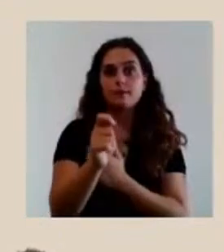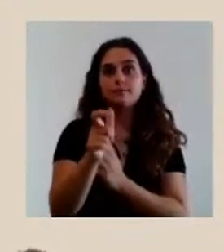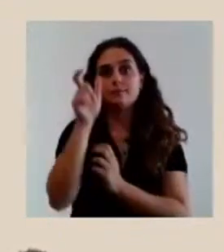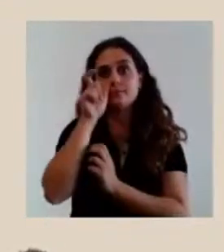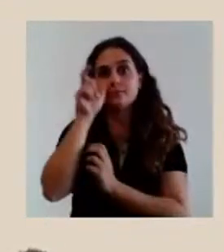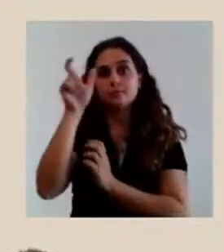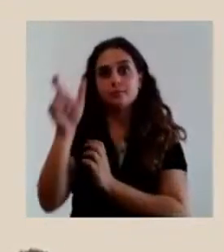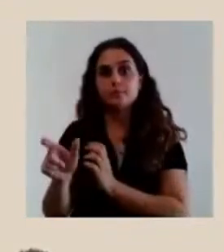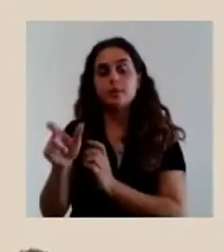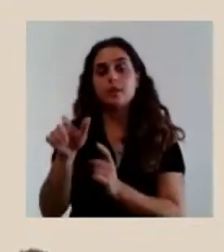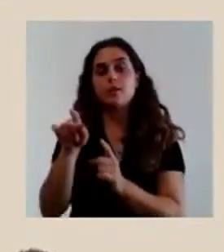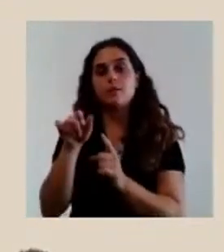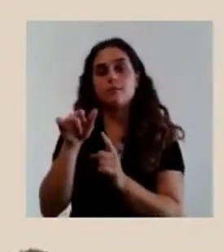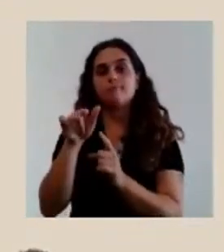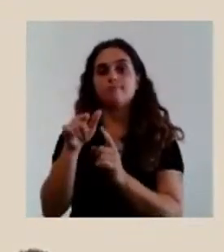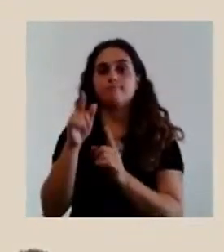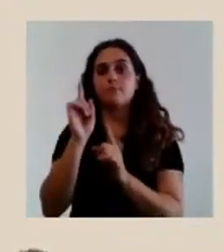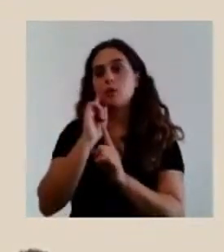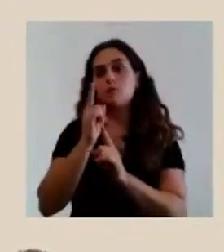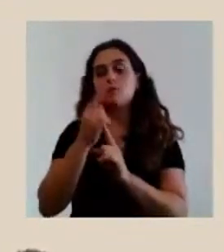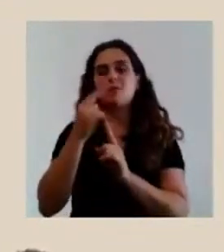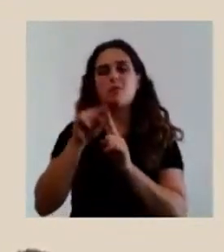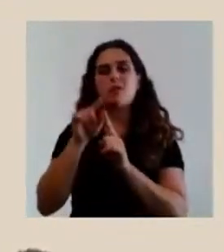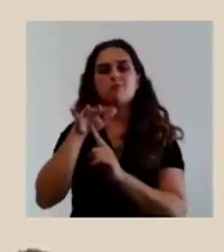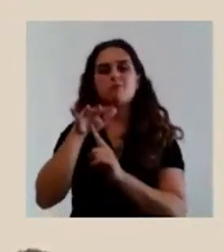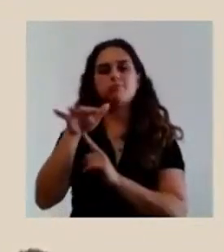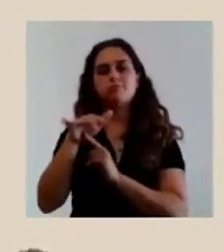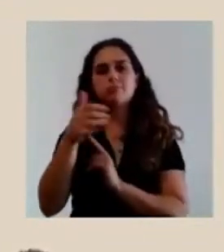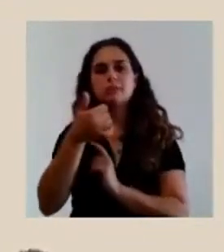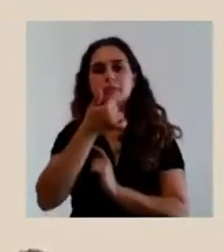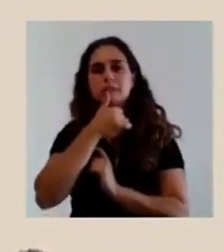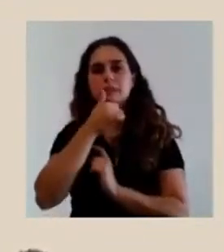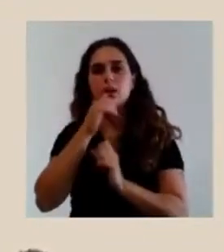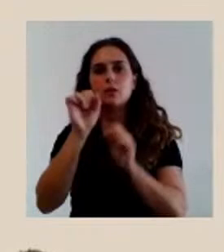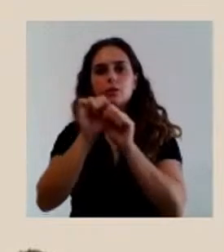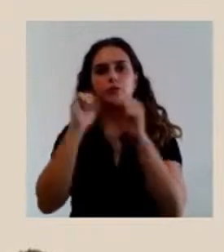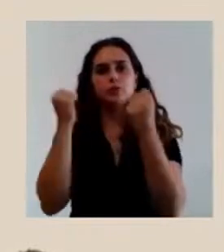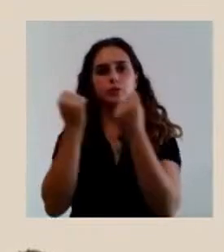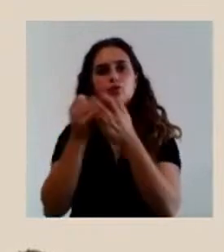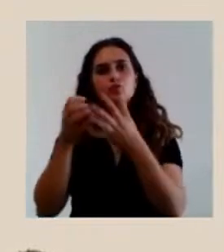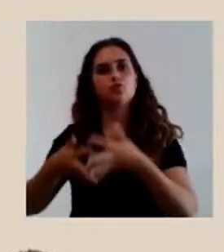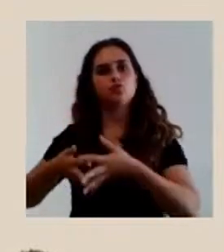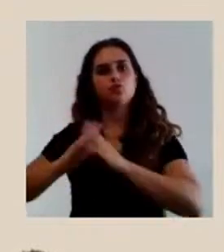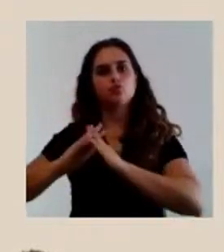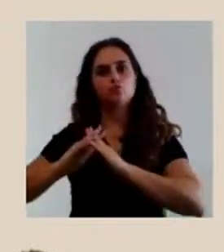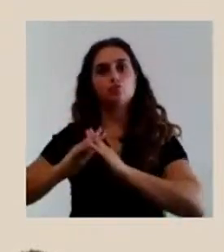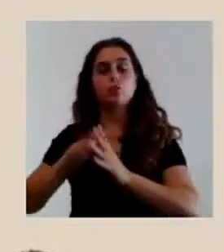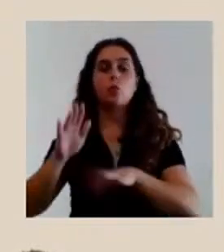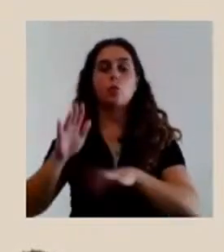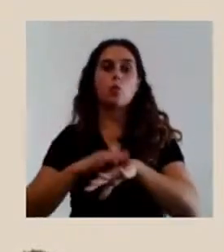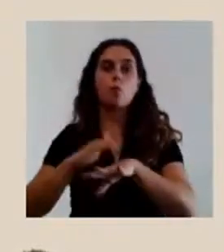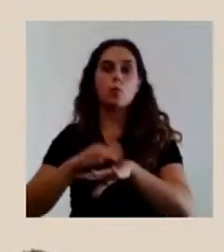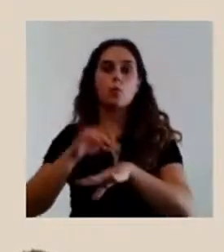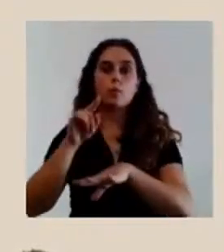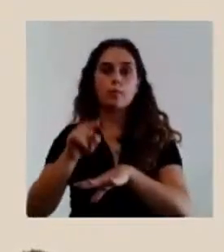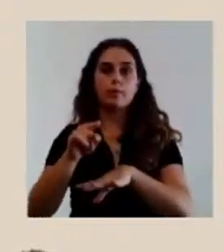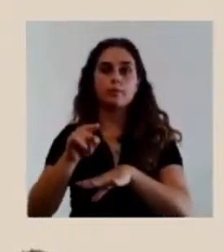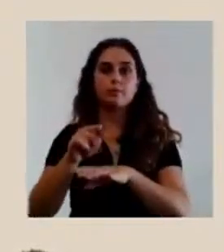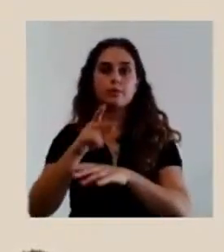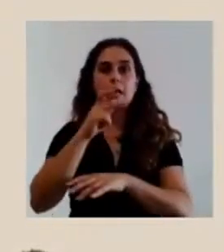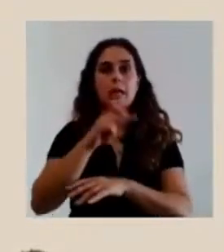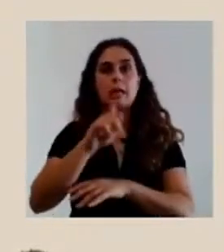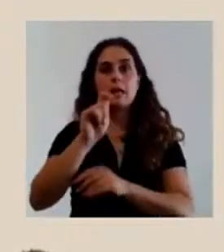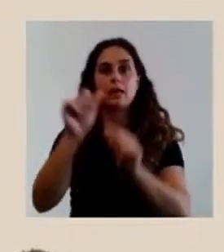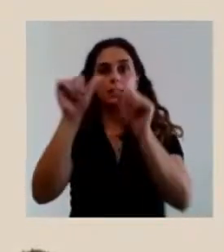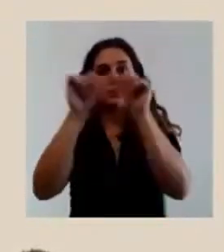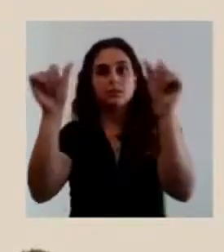necessarily reflects our decision history and ultimately societal structure. As such, the output of AI